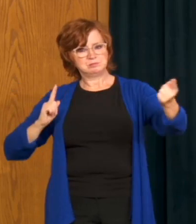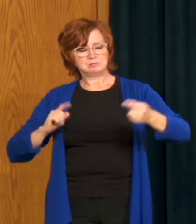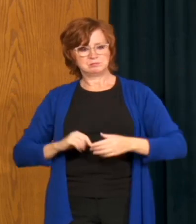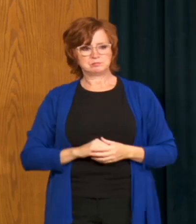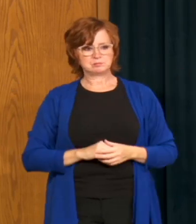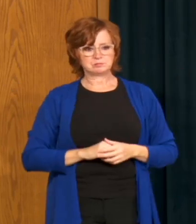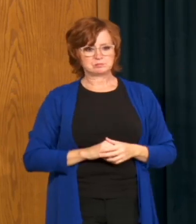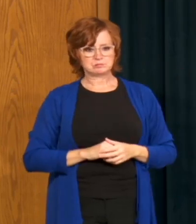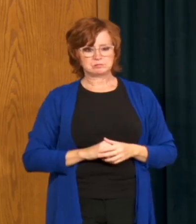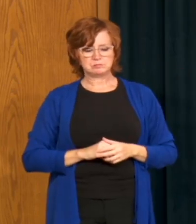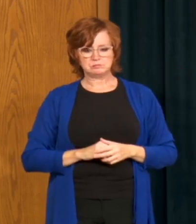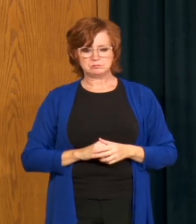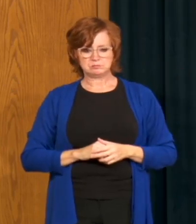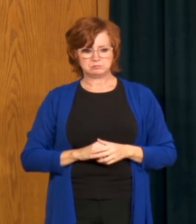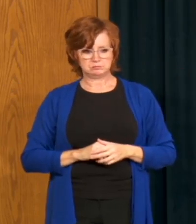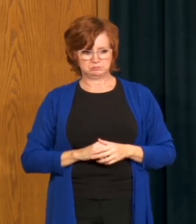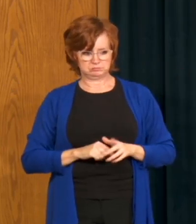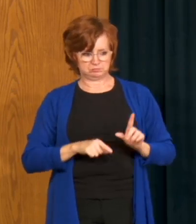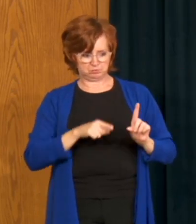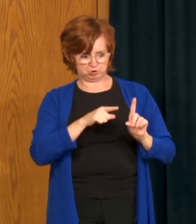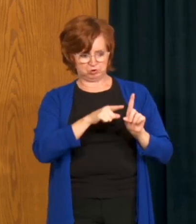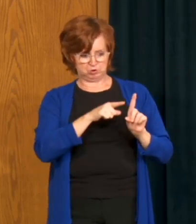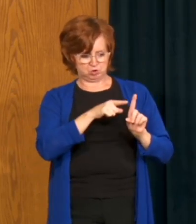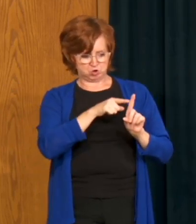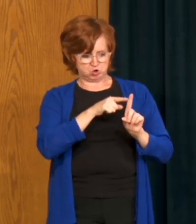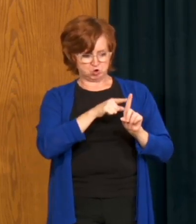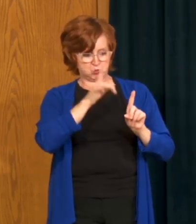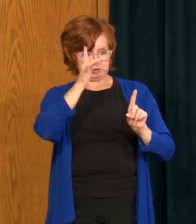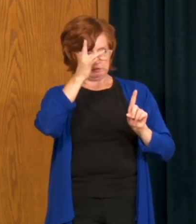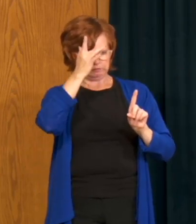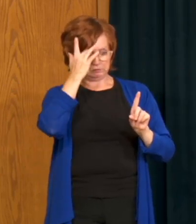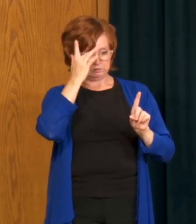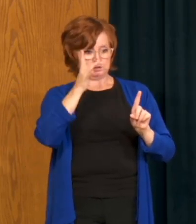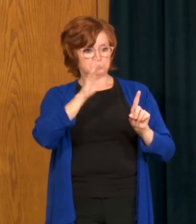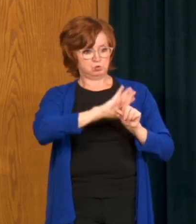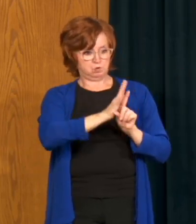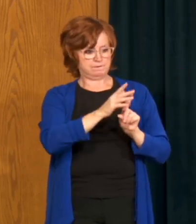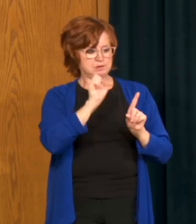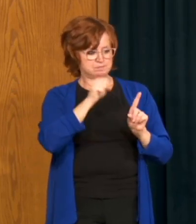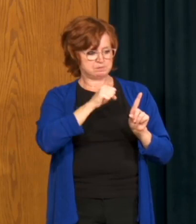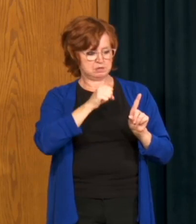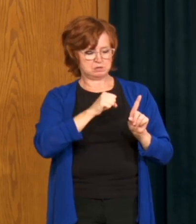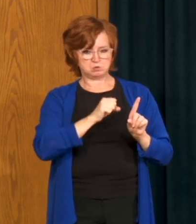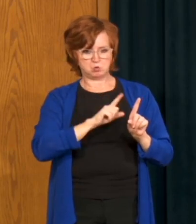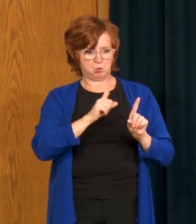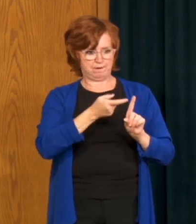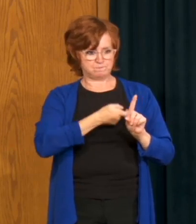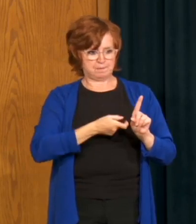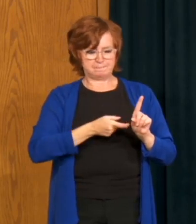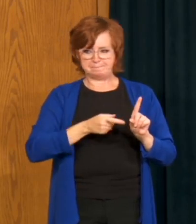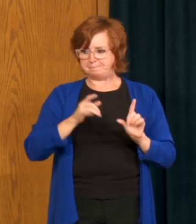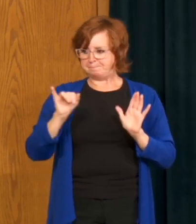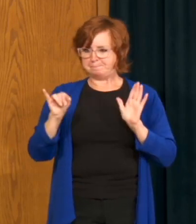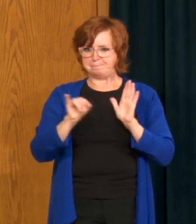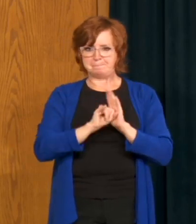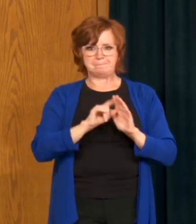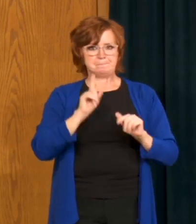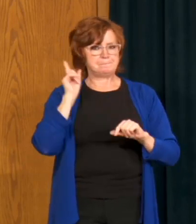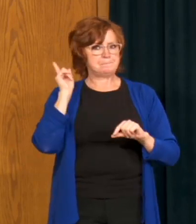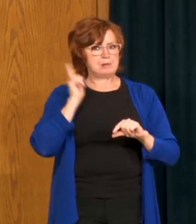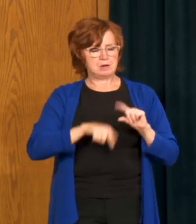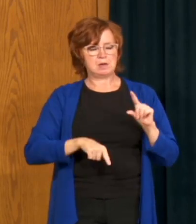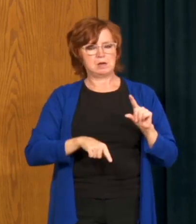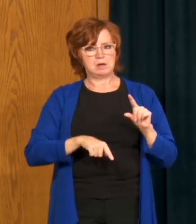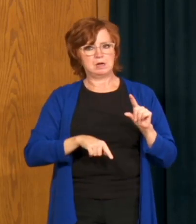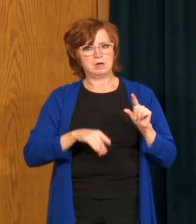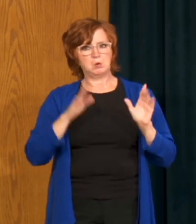can't list any exposure to a known case and you can't find a chain of transmission, there's obviously always a cause of